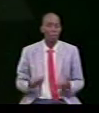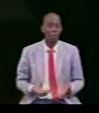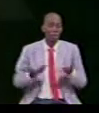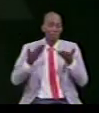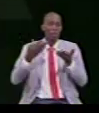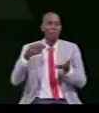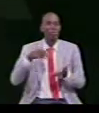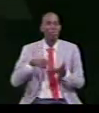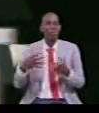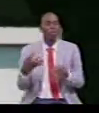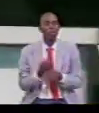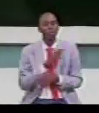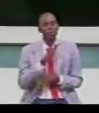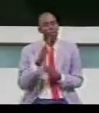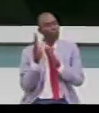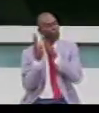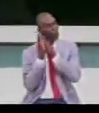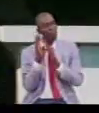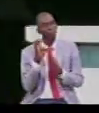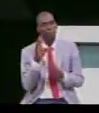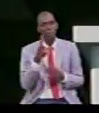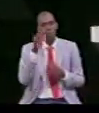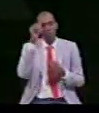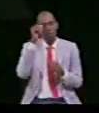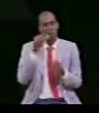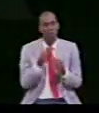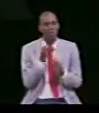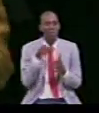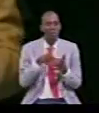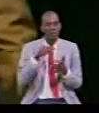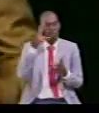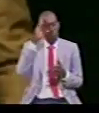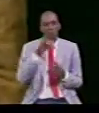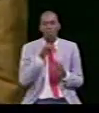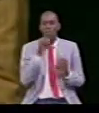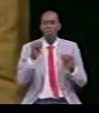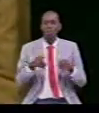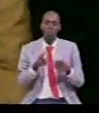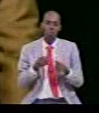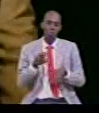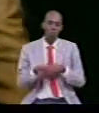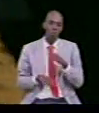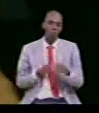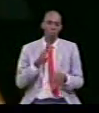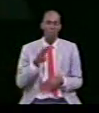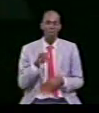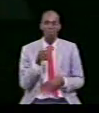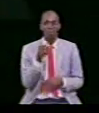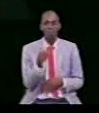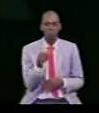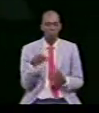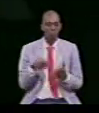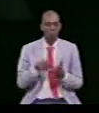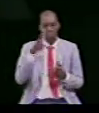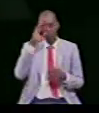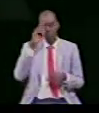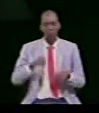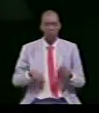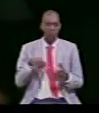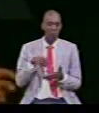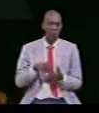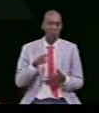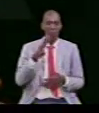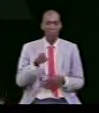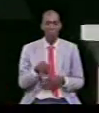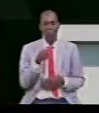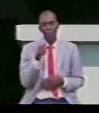You remember, this man could not even walk by himself, could not stand by